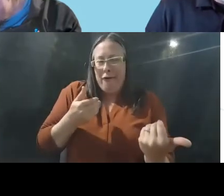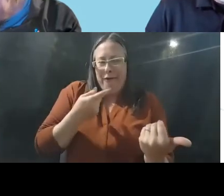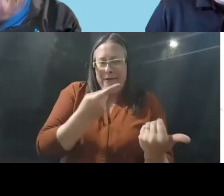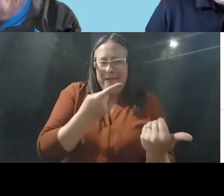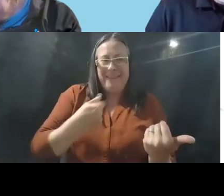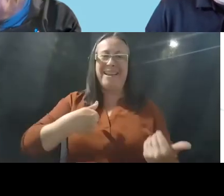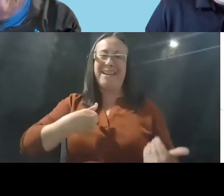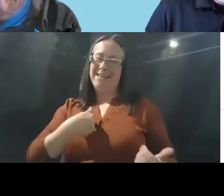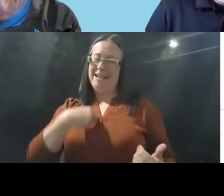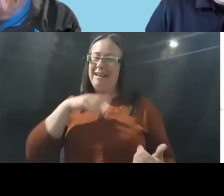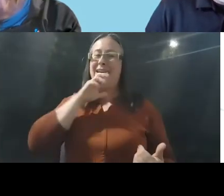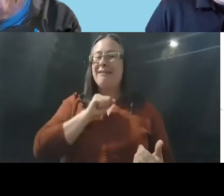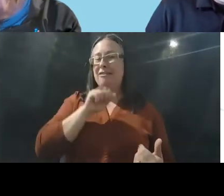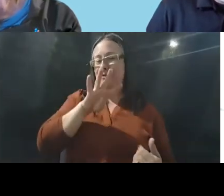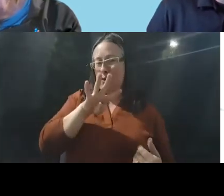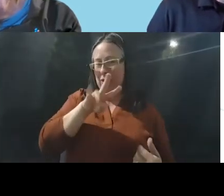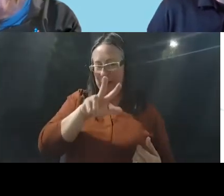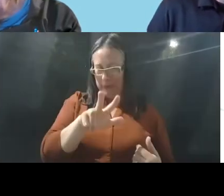I'm 43.